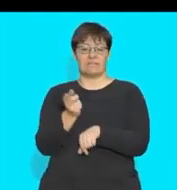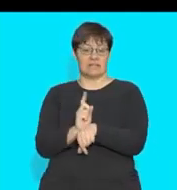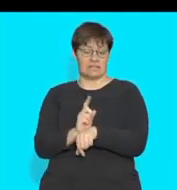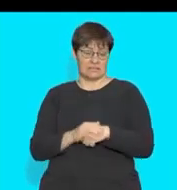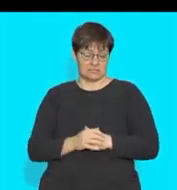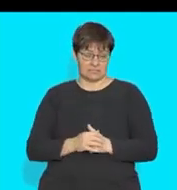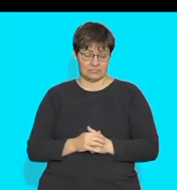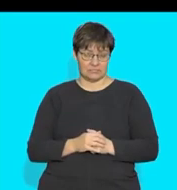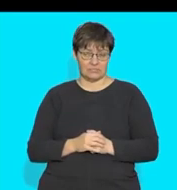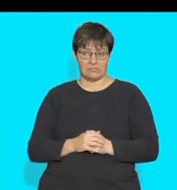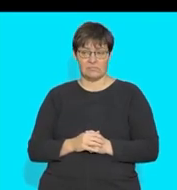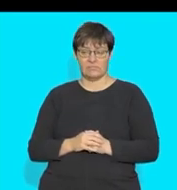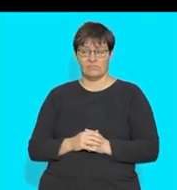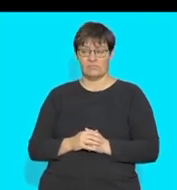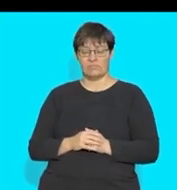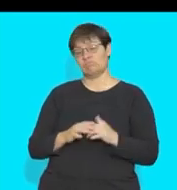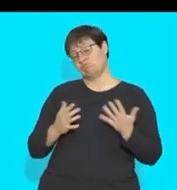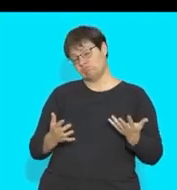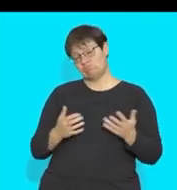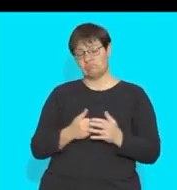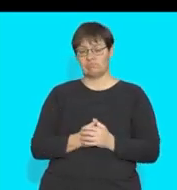5 seconds. Okay, so